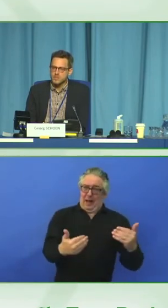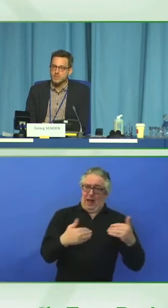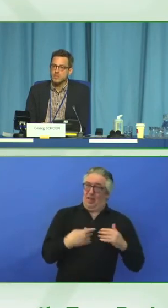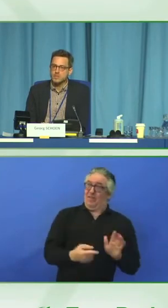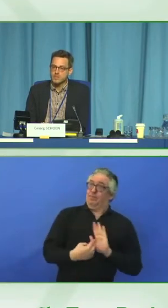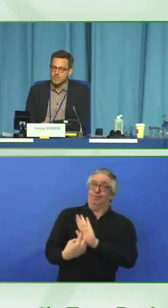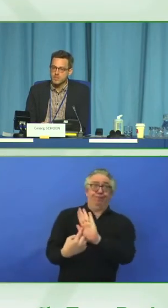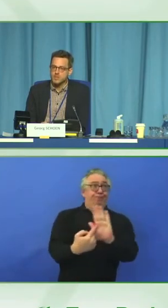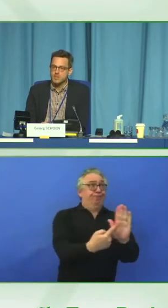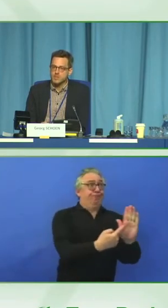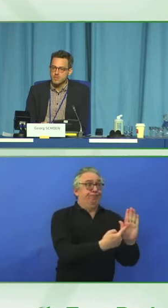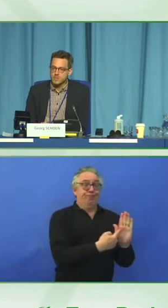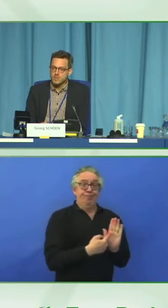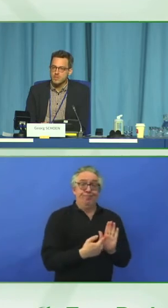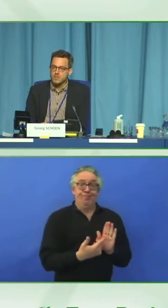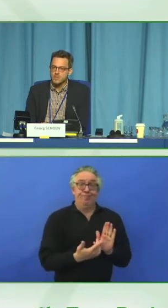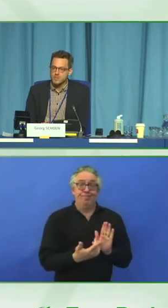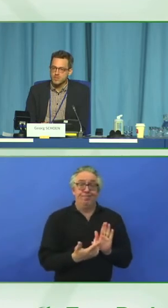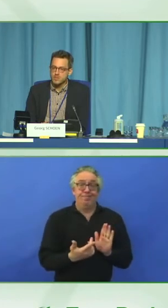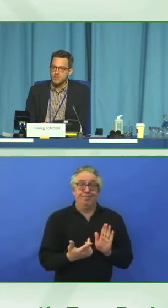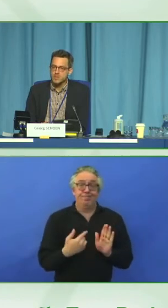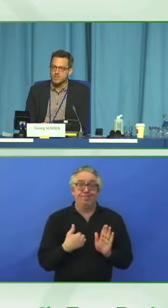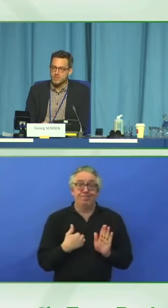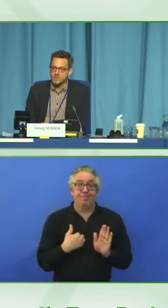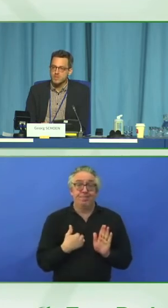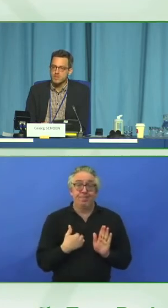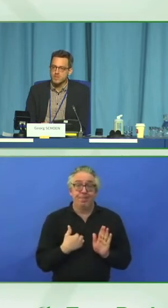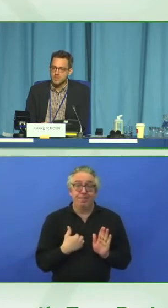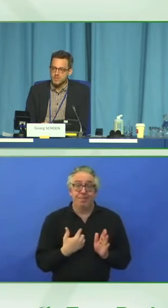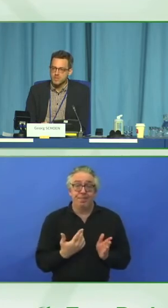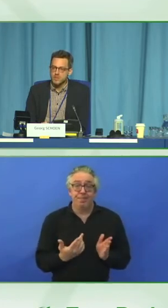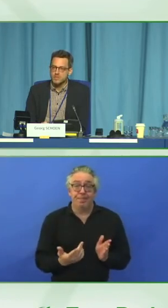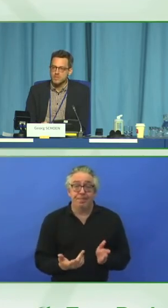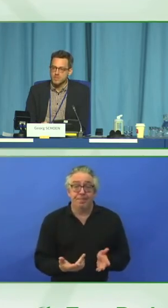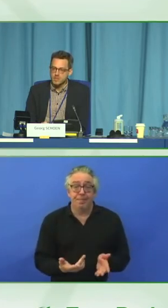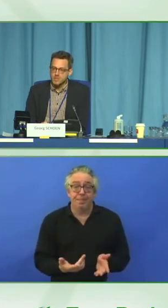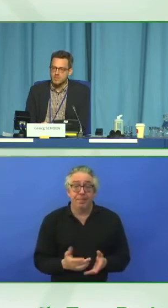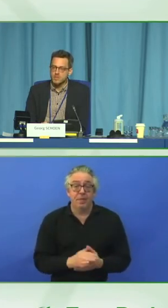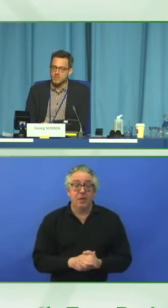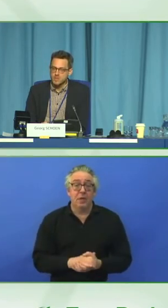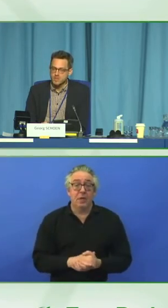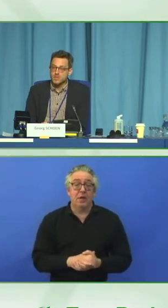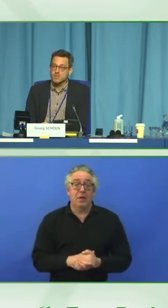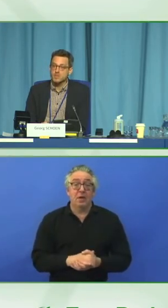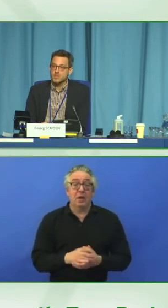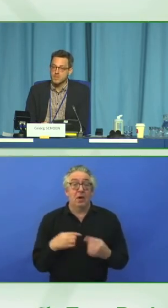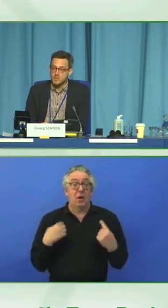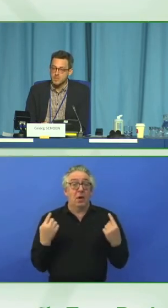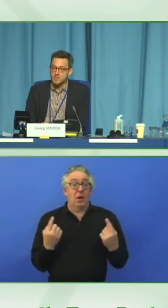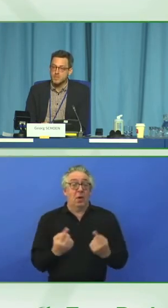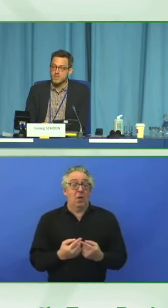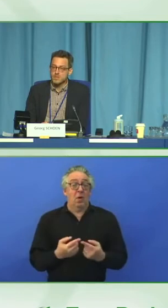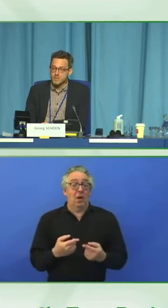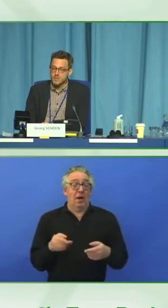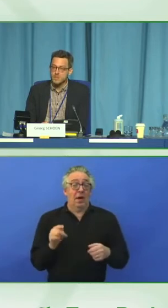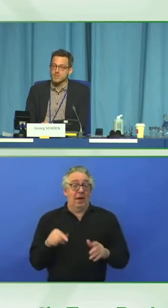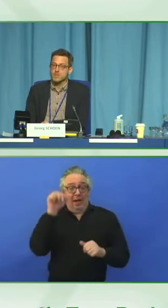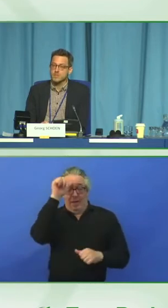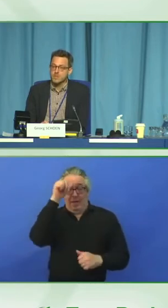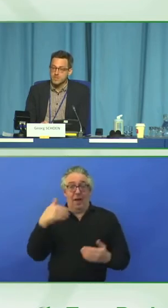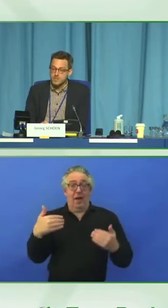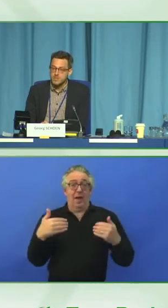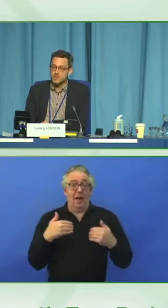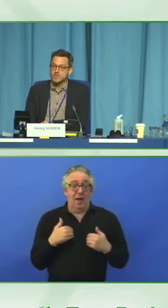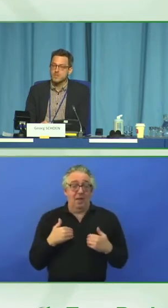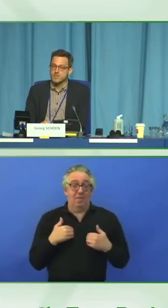in India, I can say, because of our company CSR Act, there really is no dearth for funds, even